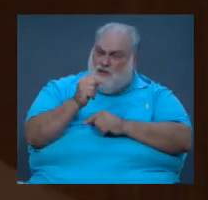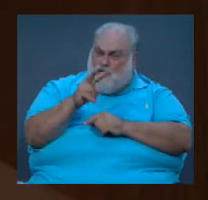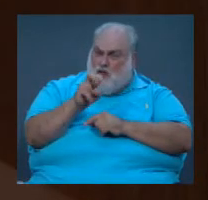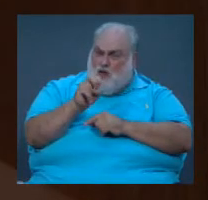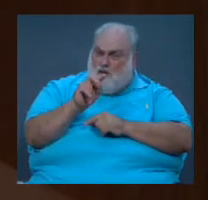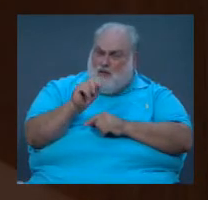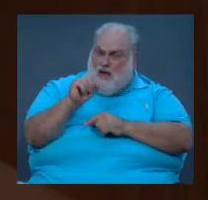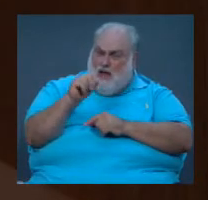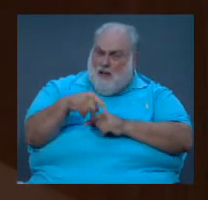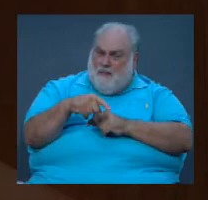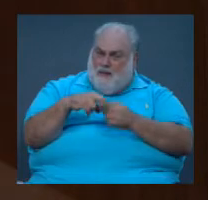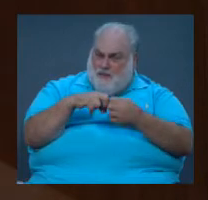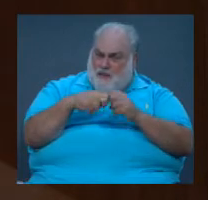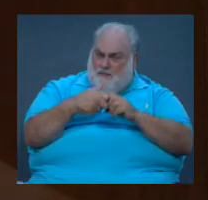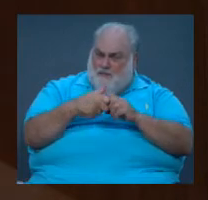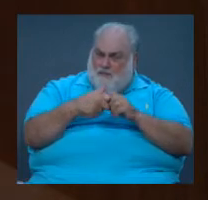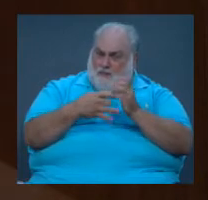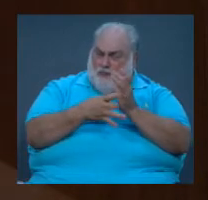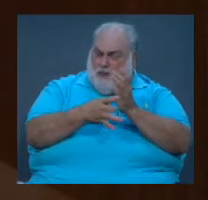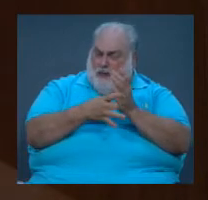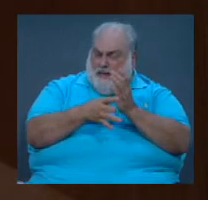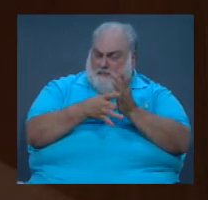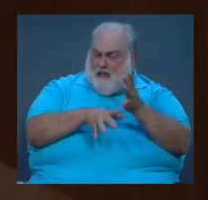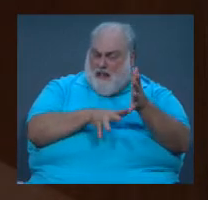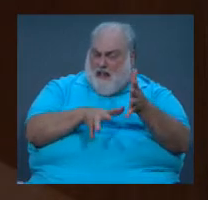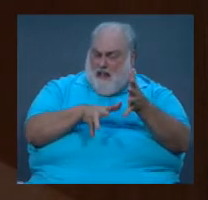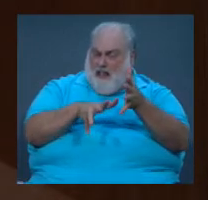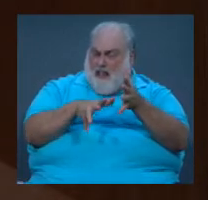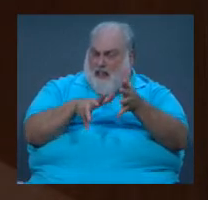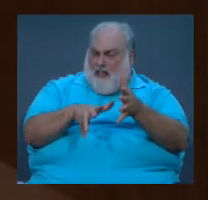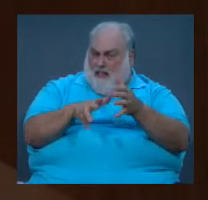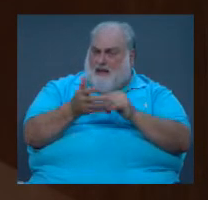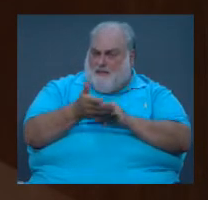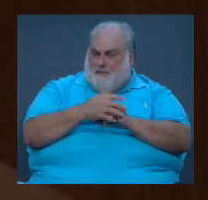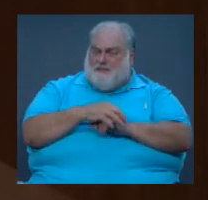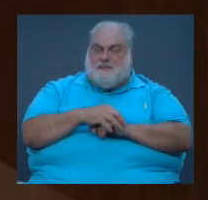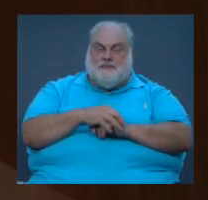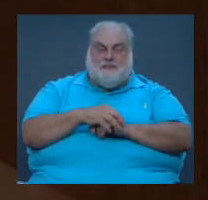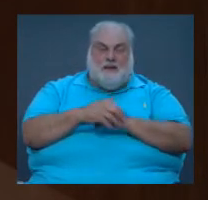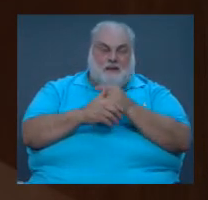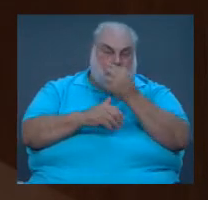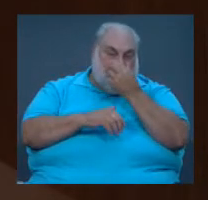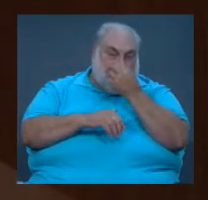issue of grease accumulating on the top of the stove?